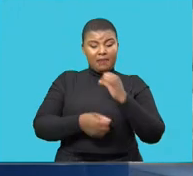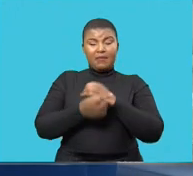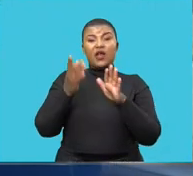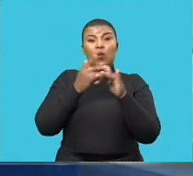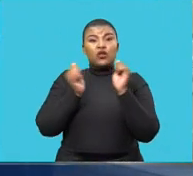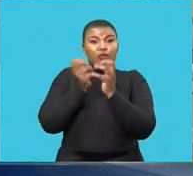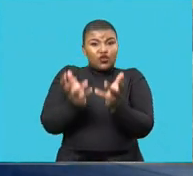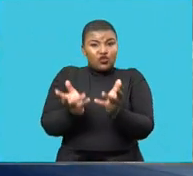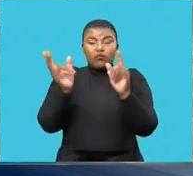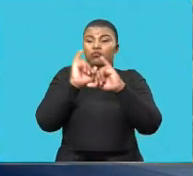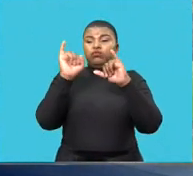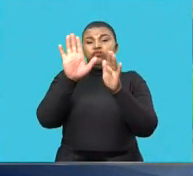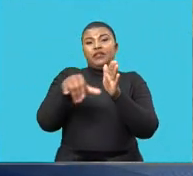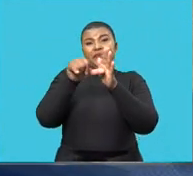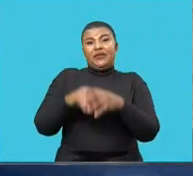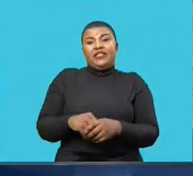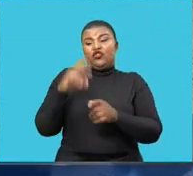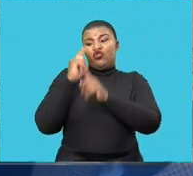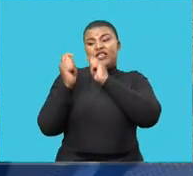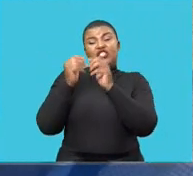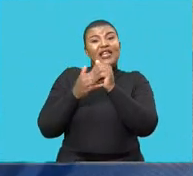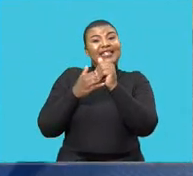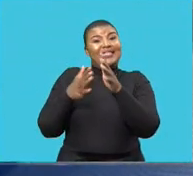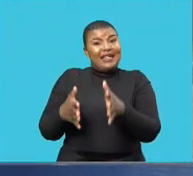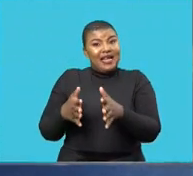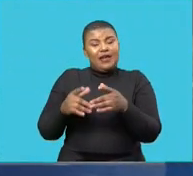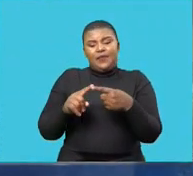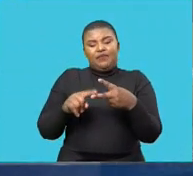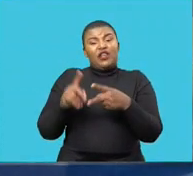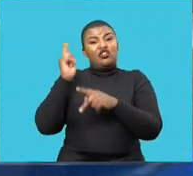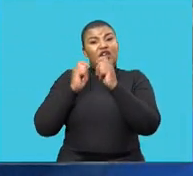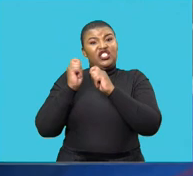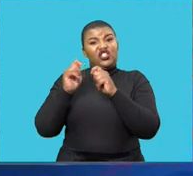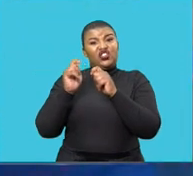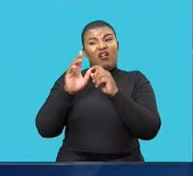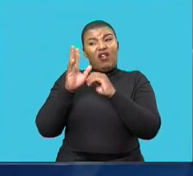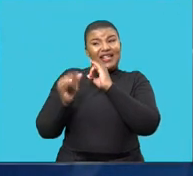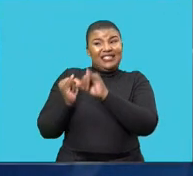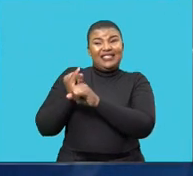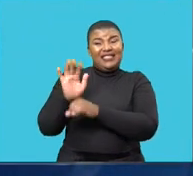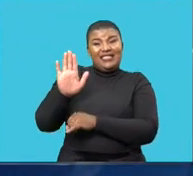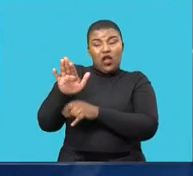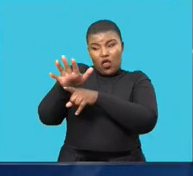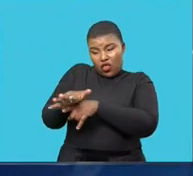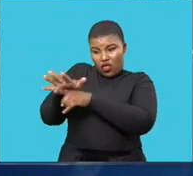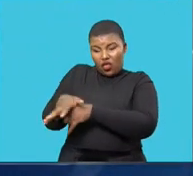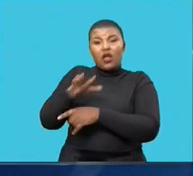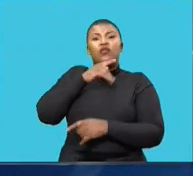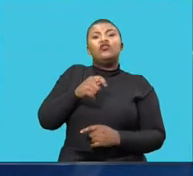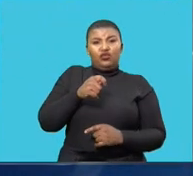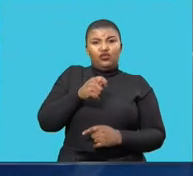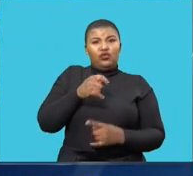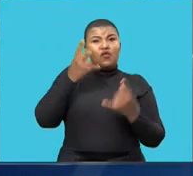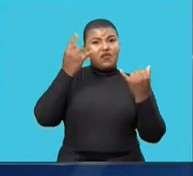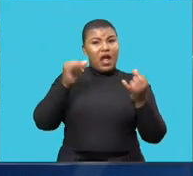they say that the traditional leaders and the traditional industry was, you know, undermined and downplayed in a lot